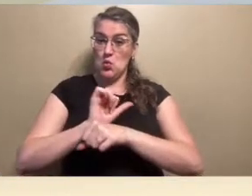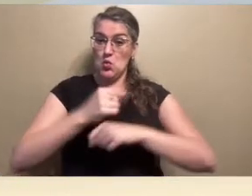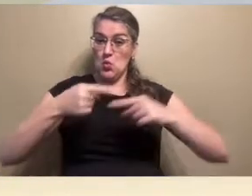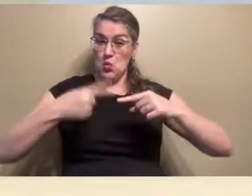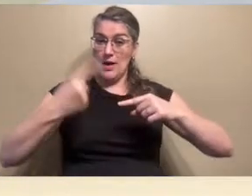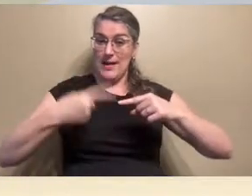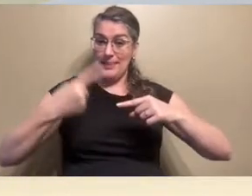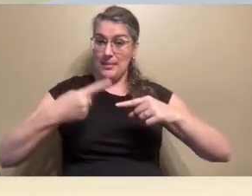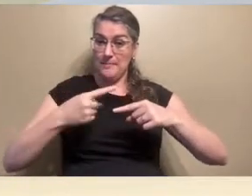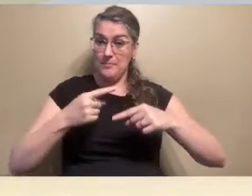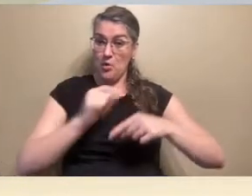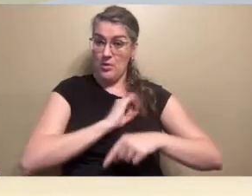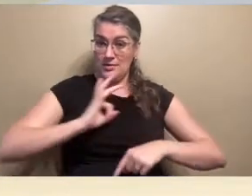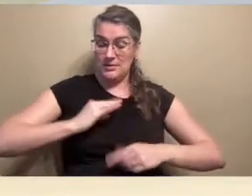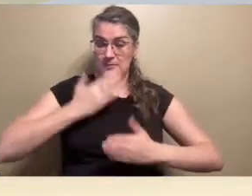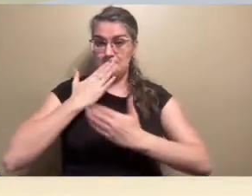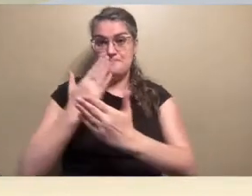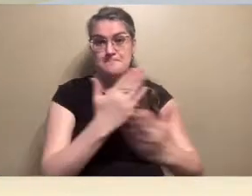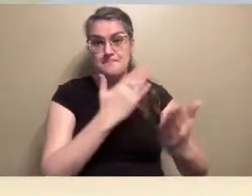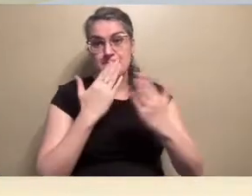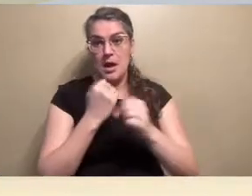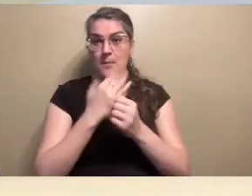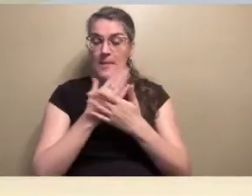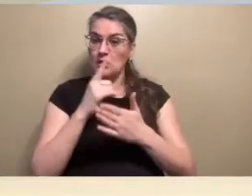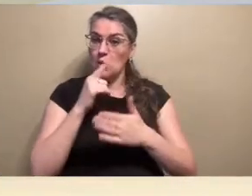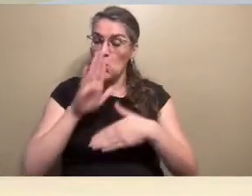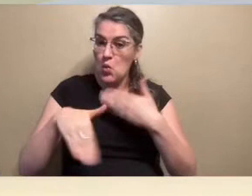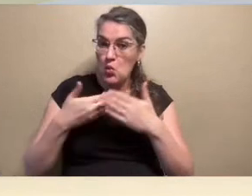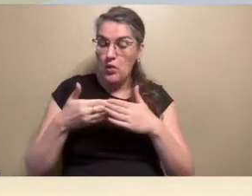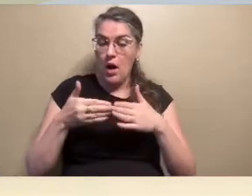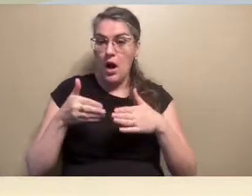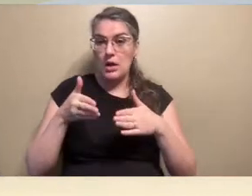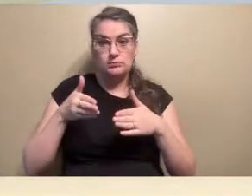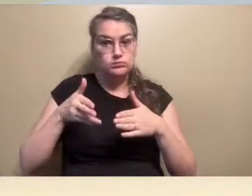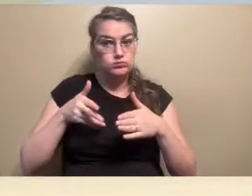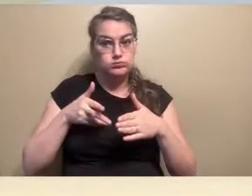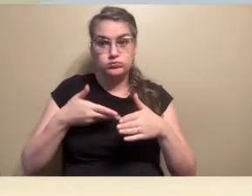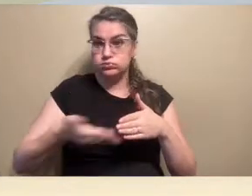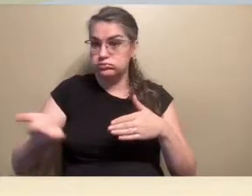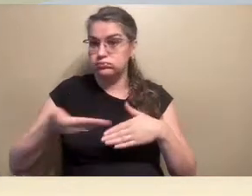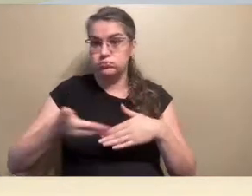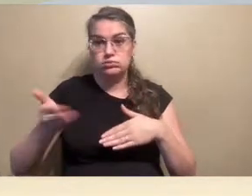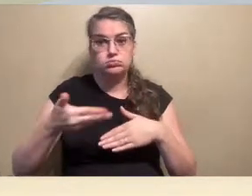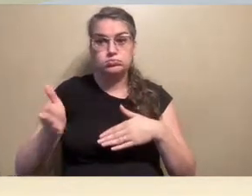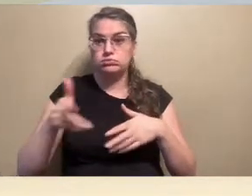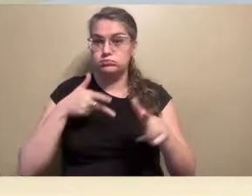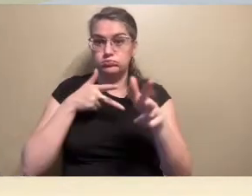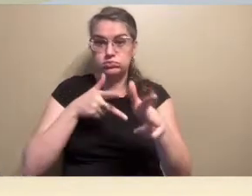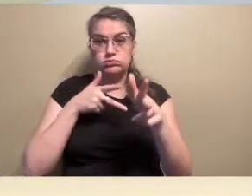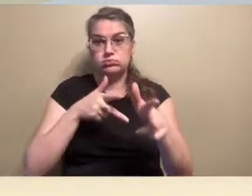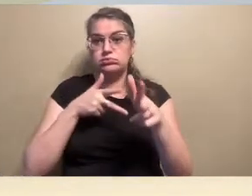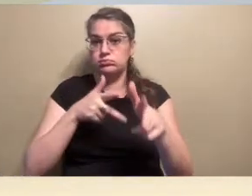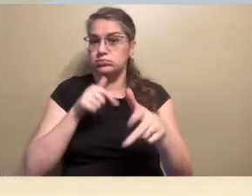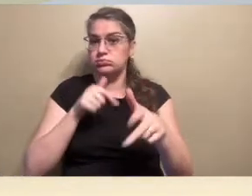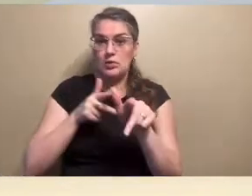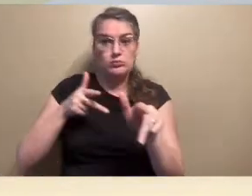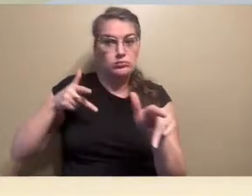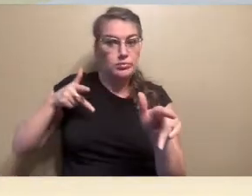hard work and dedication to ensure smooth traffic flow and efficient and effective screening and testing at all the points of entry.